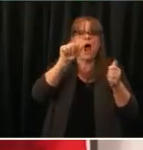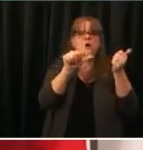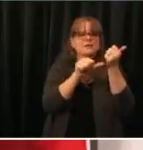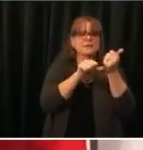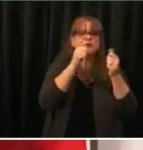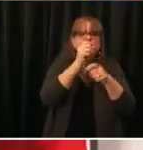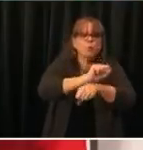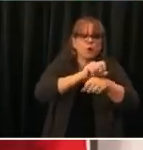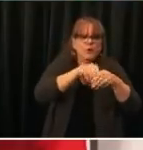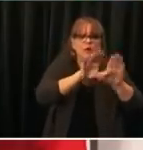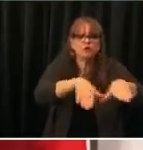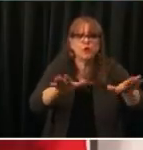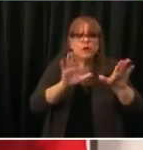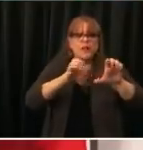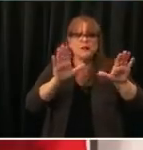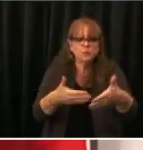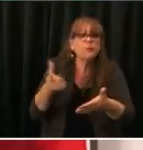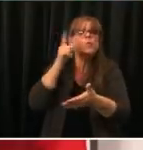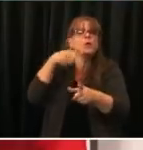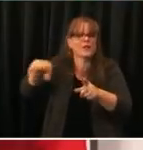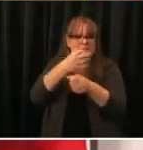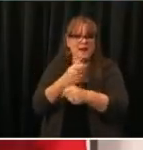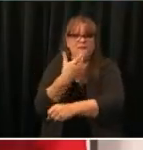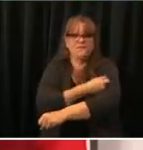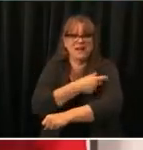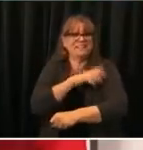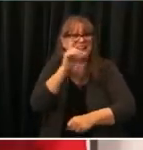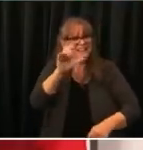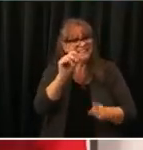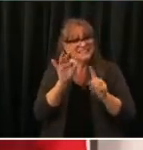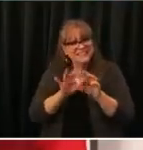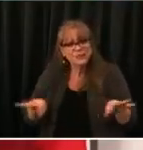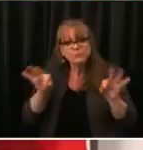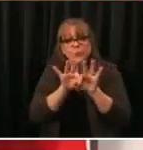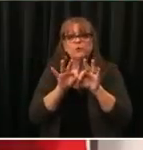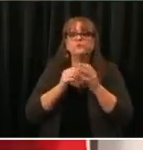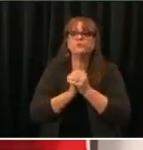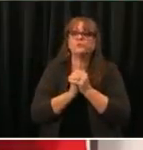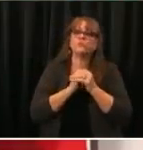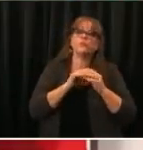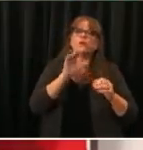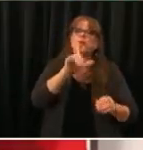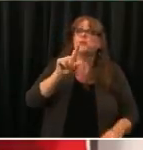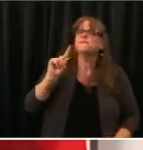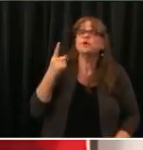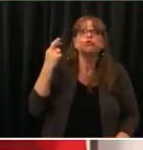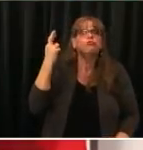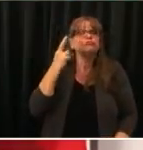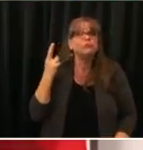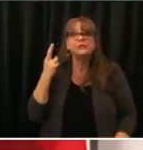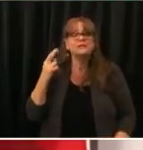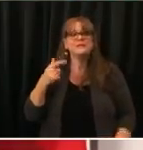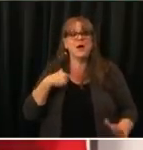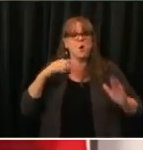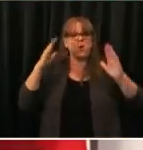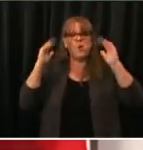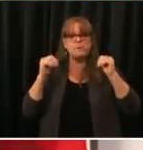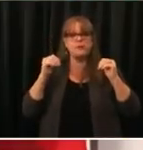is that important? It's important for a number of reasons. First of all, I hope that many parents are appreciative that most of our schools are now